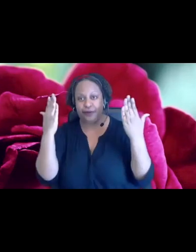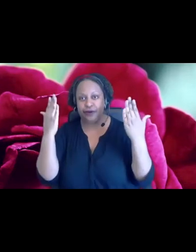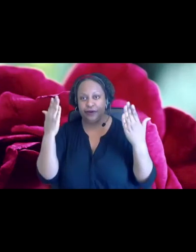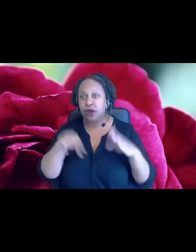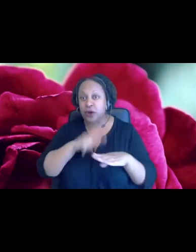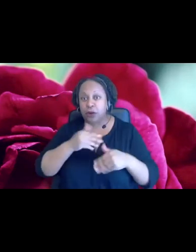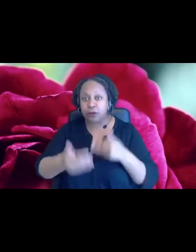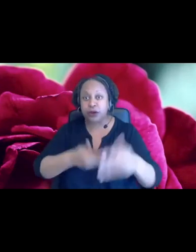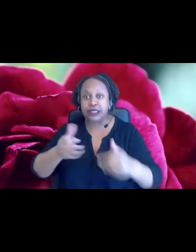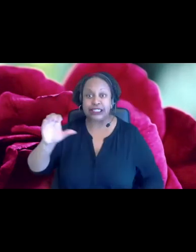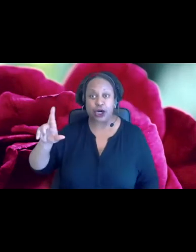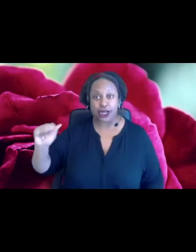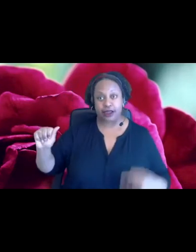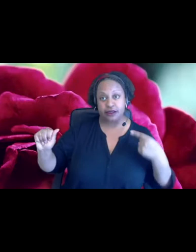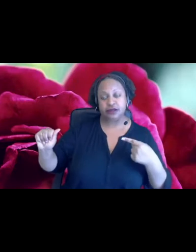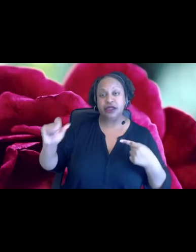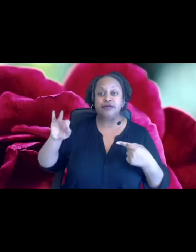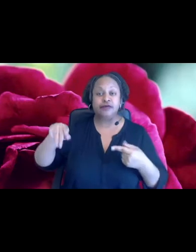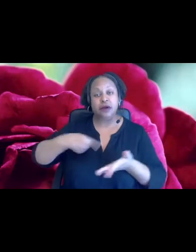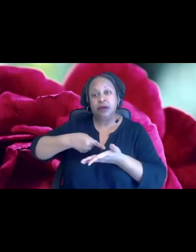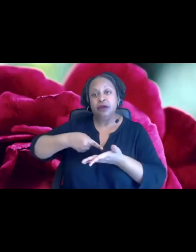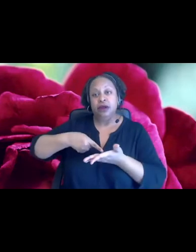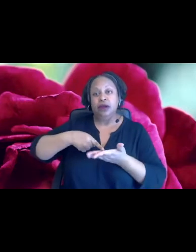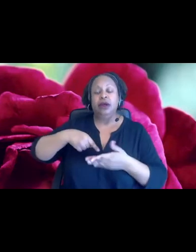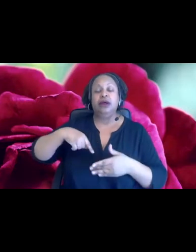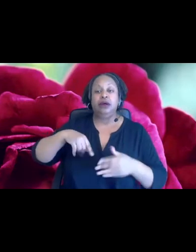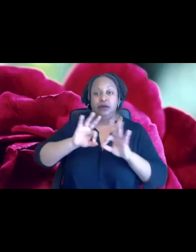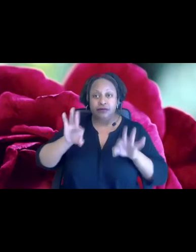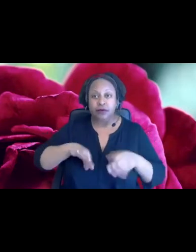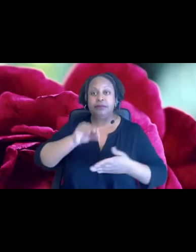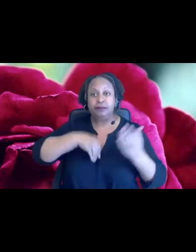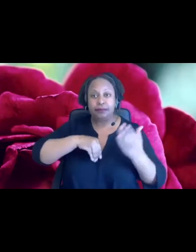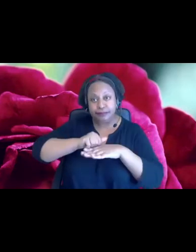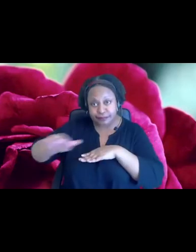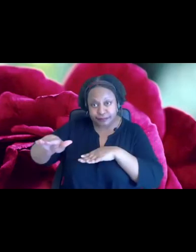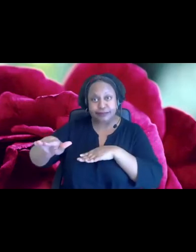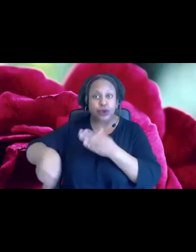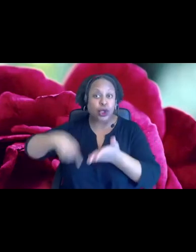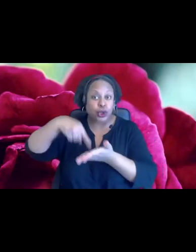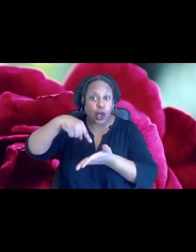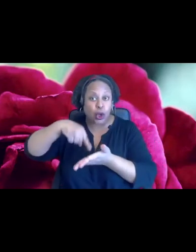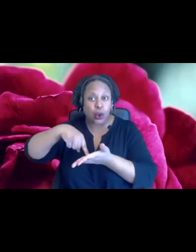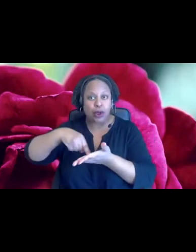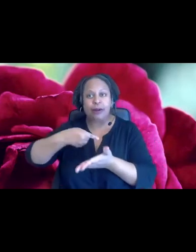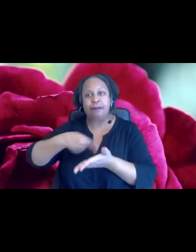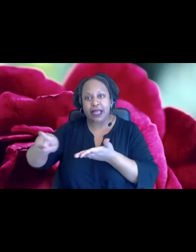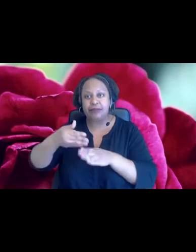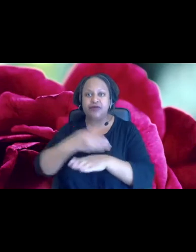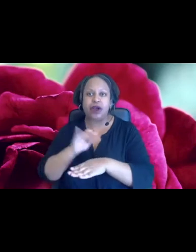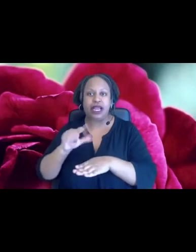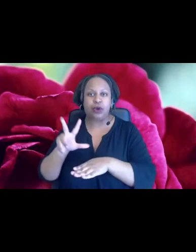normally, when you file your return, any amounts that are due must be paid by April 30th, or the interest